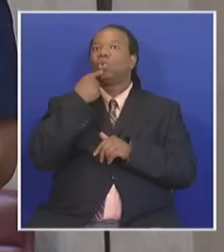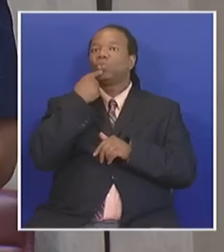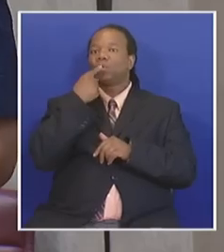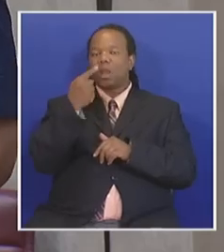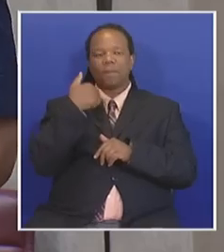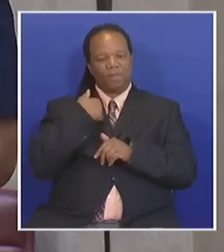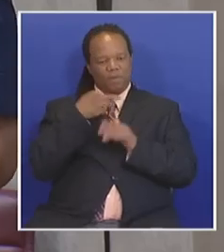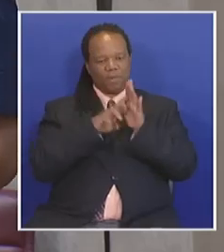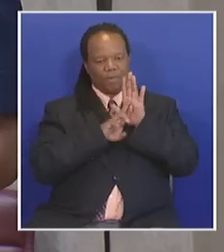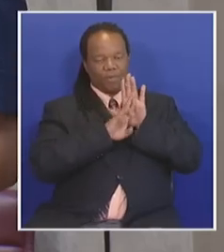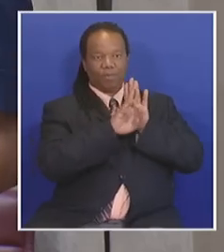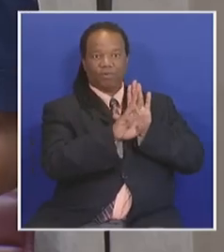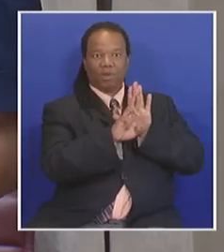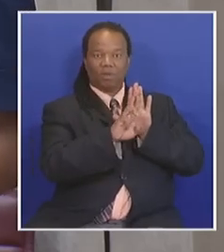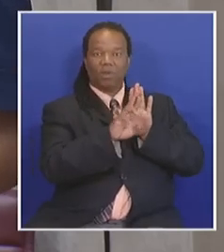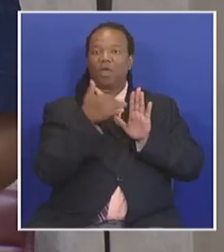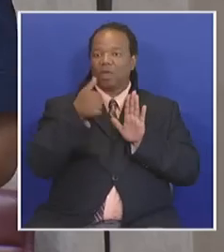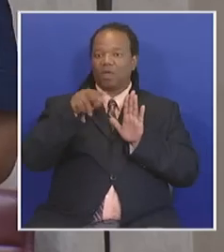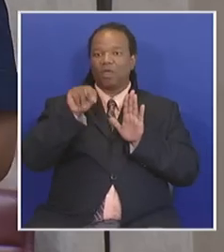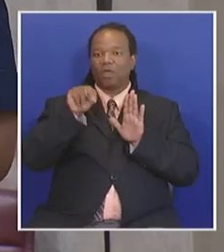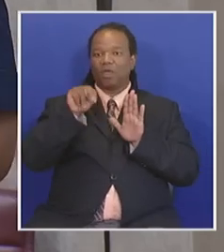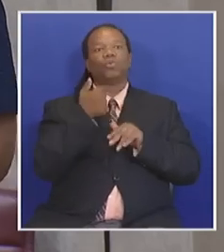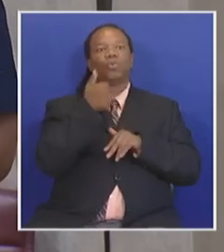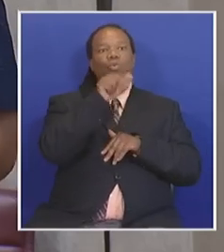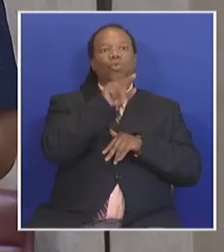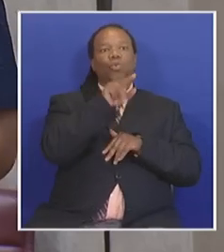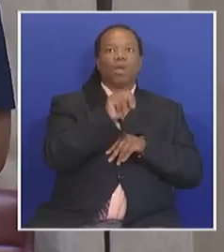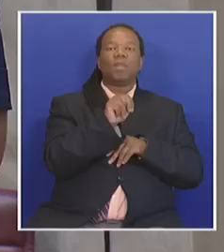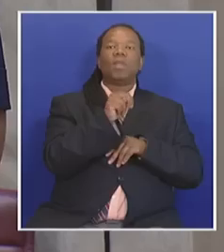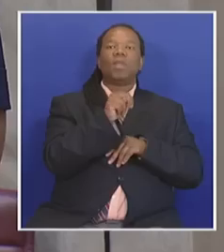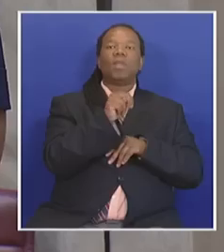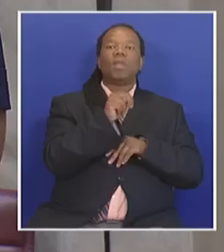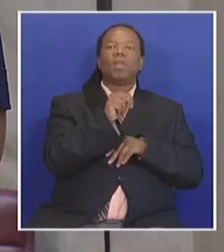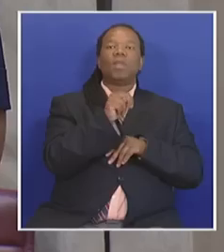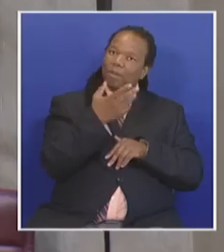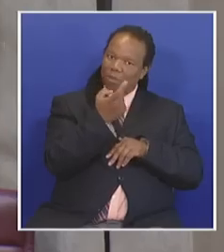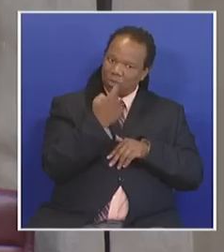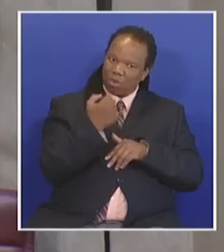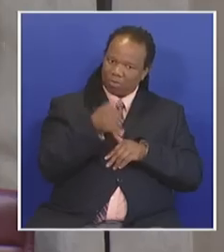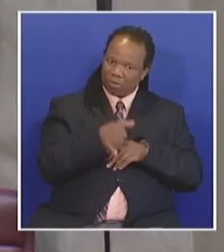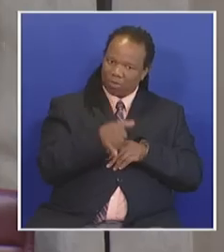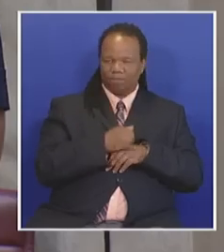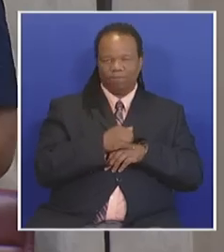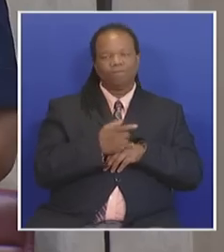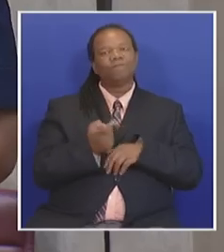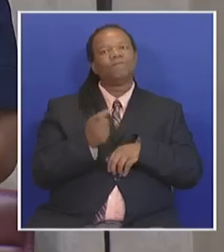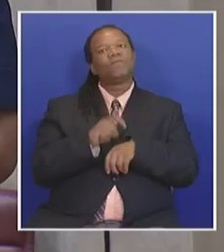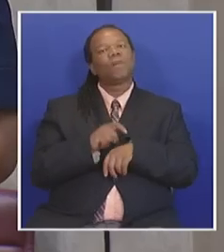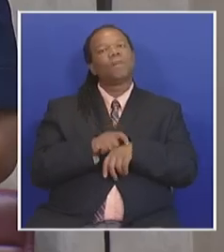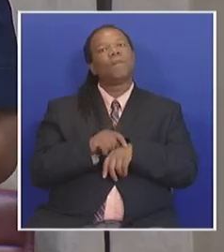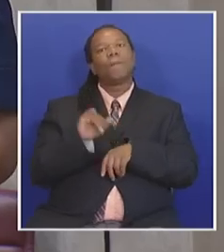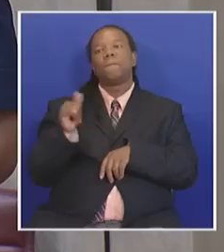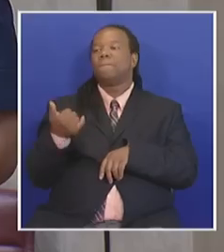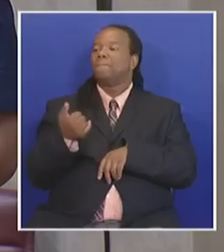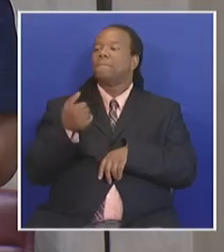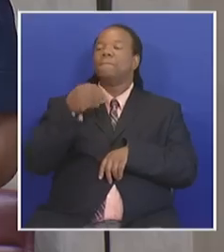of the organization to the United Nations should the occasion arise," close quote. At the time, Z.K. Matthews was